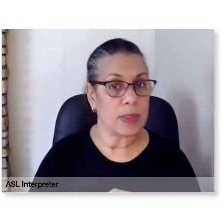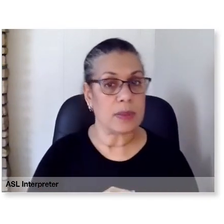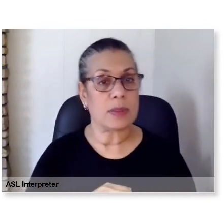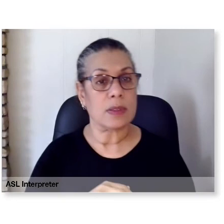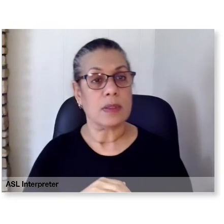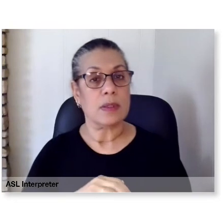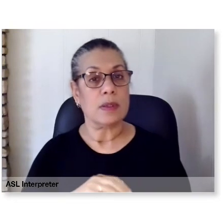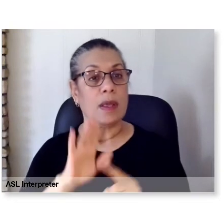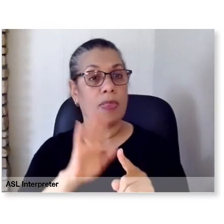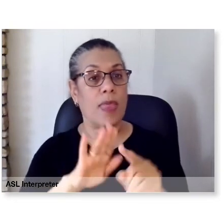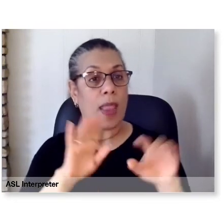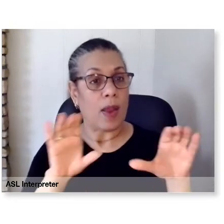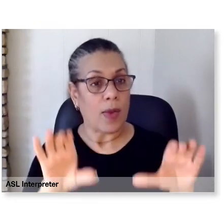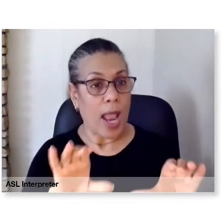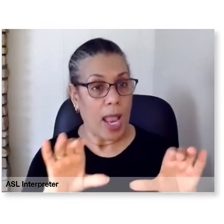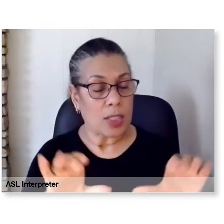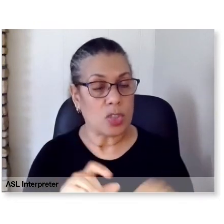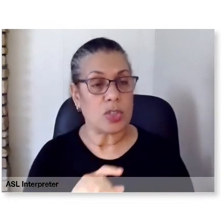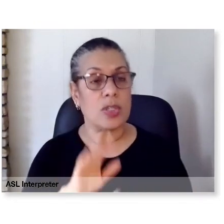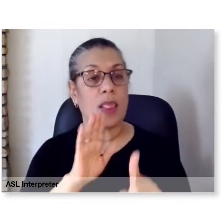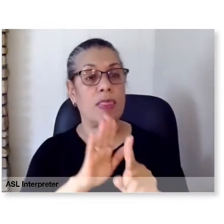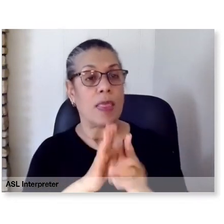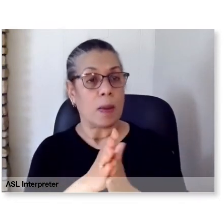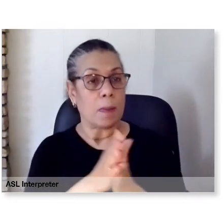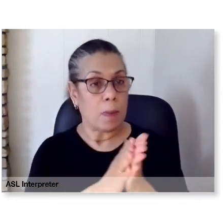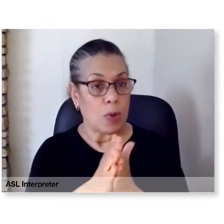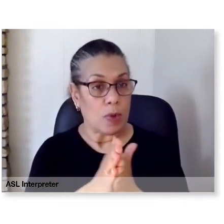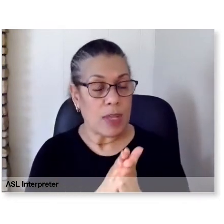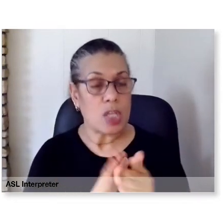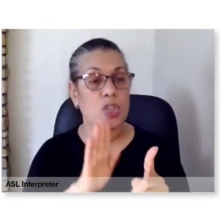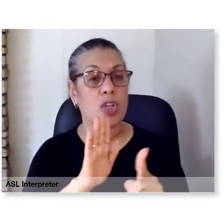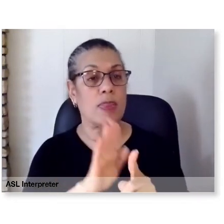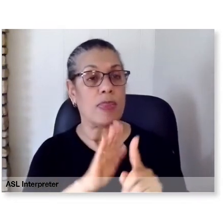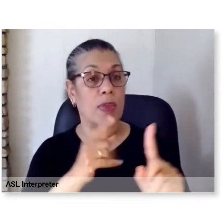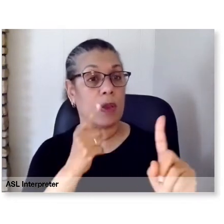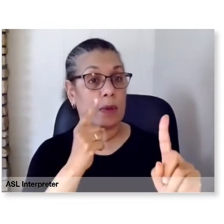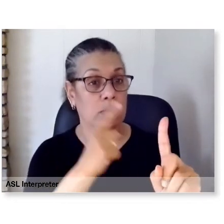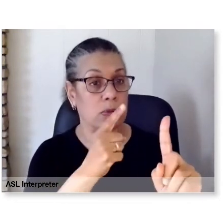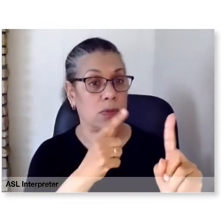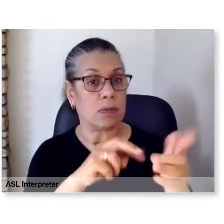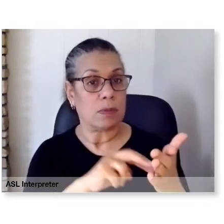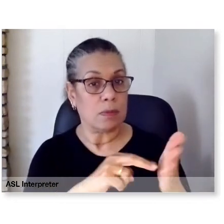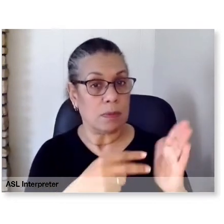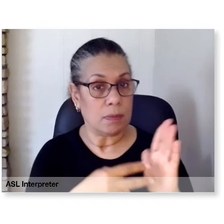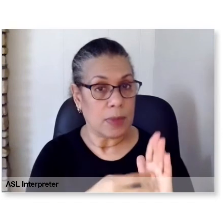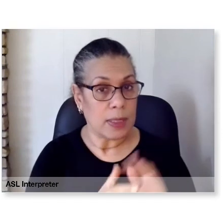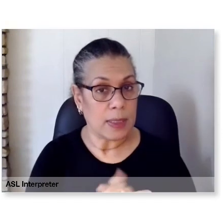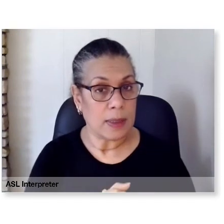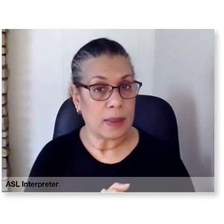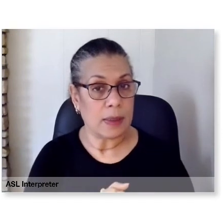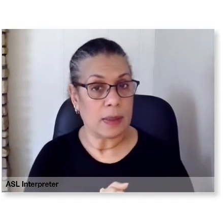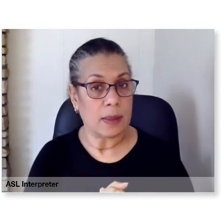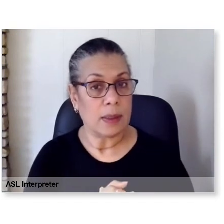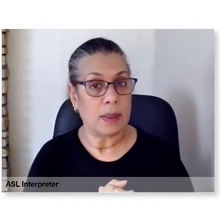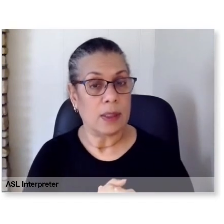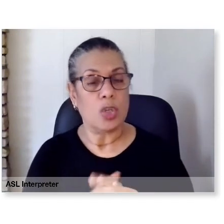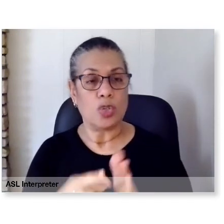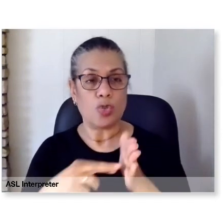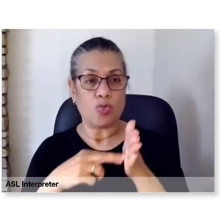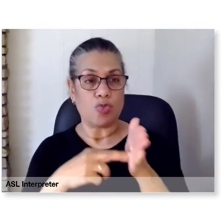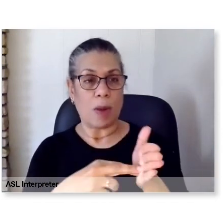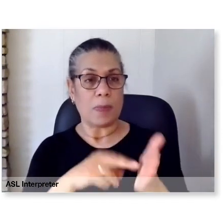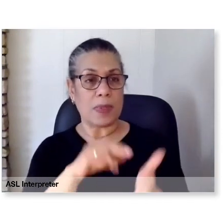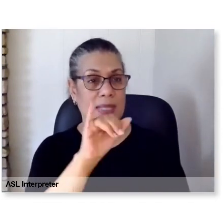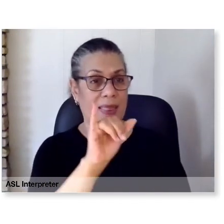what their actions are, what their motivations and intent are. And as a result, to represent that, you know, it's something